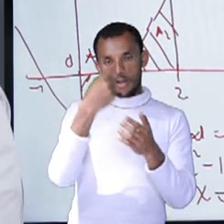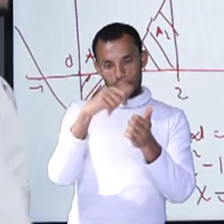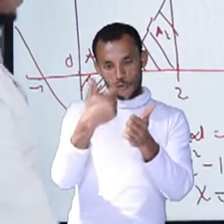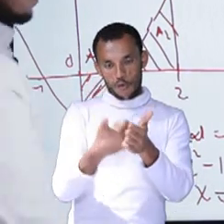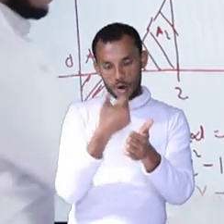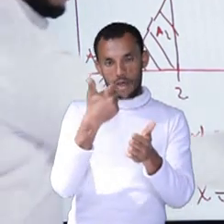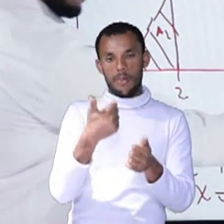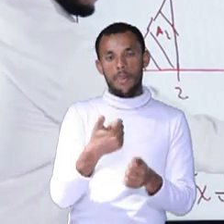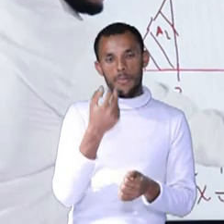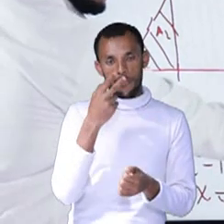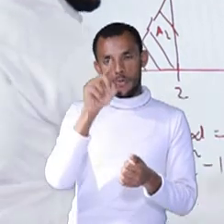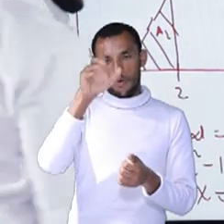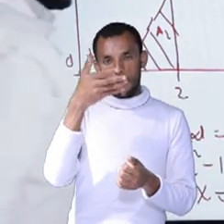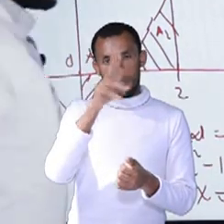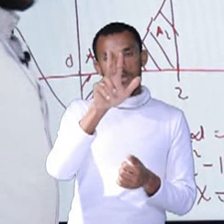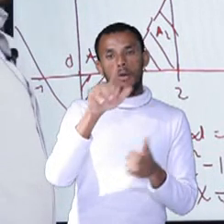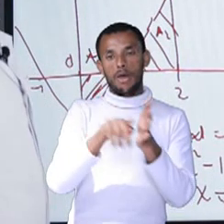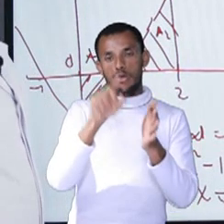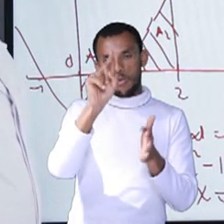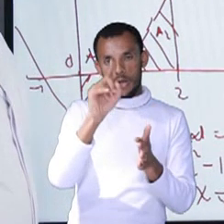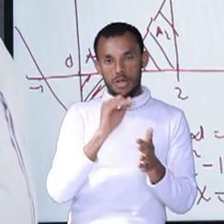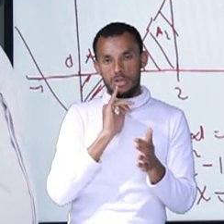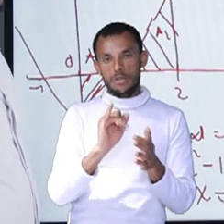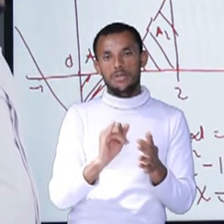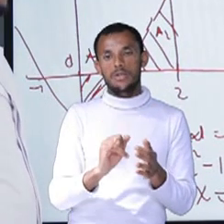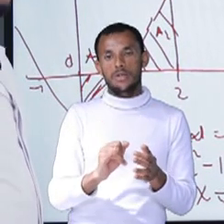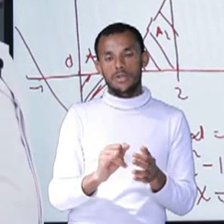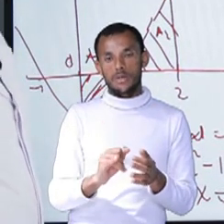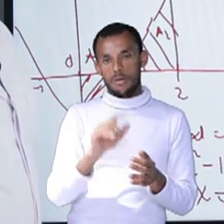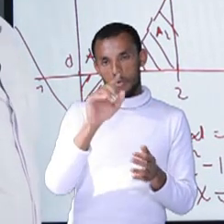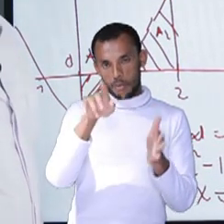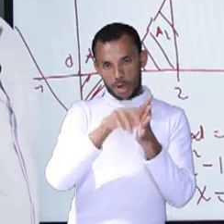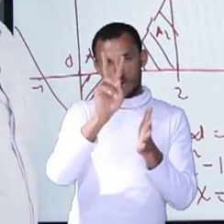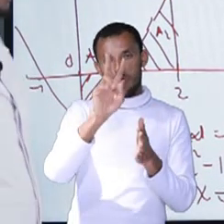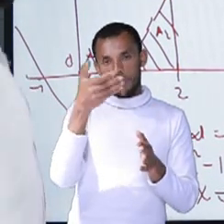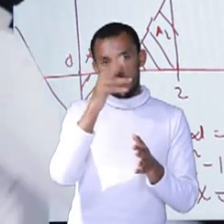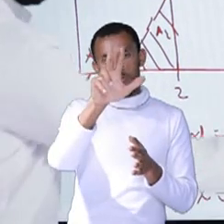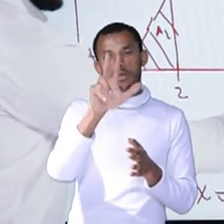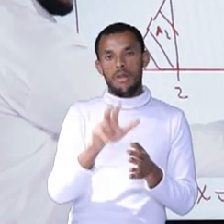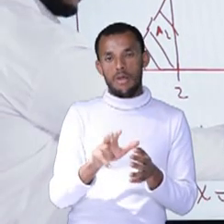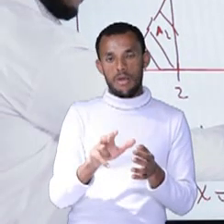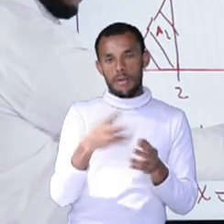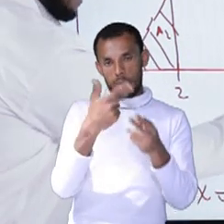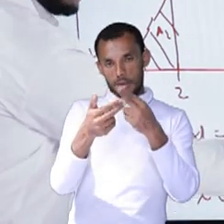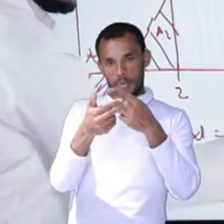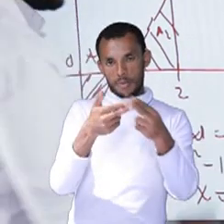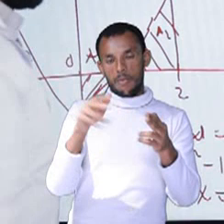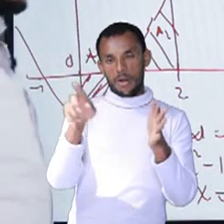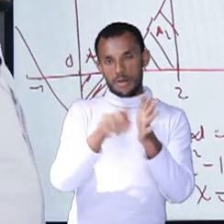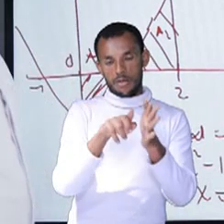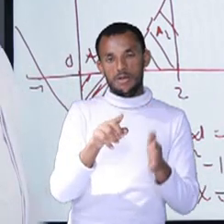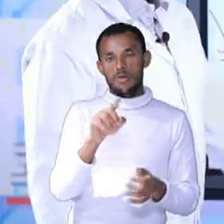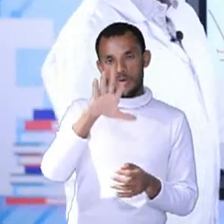following. So 1 over 3 minus 1 is it is minus 2 over 3, so multiplied by minus,